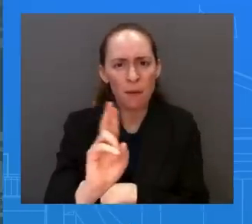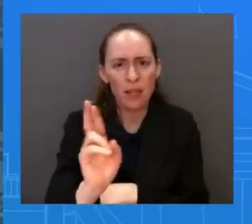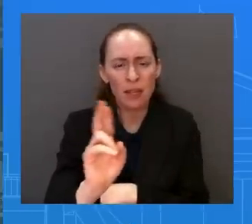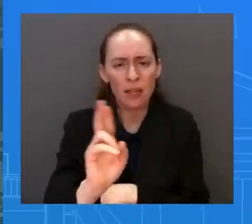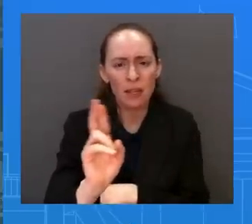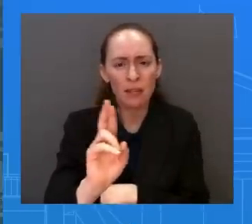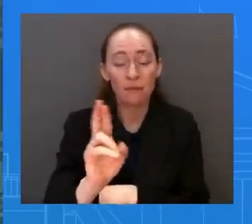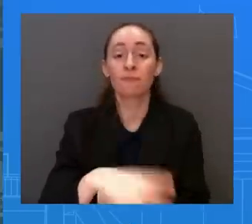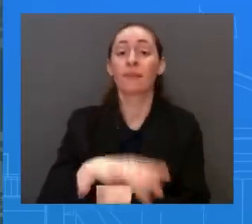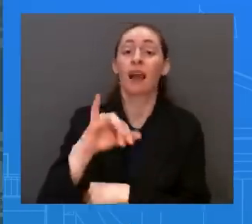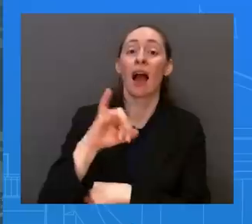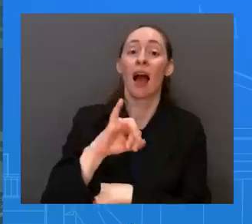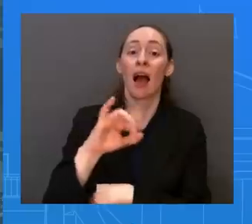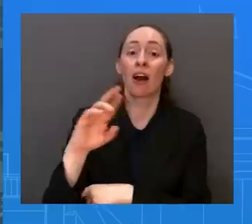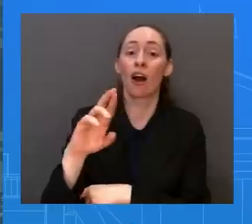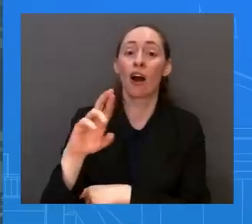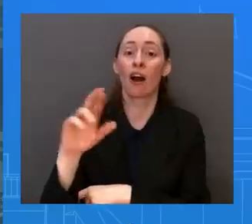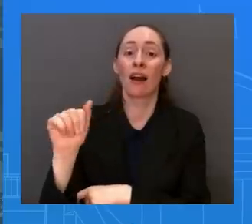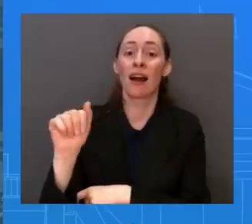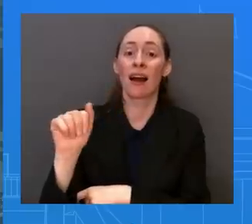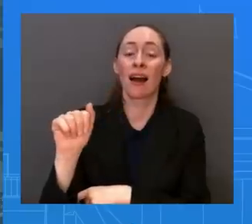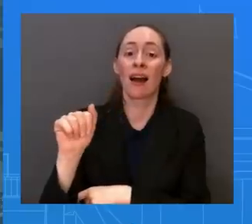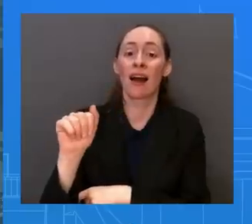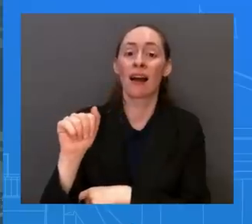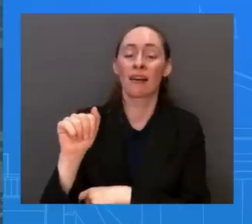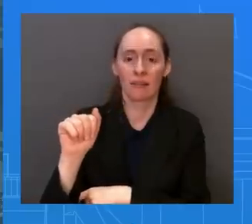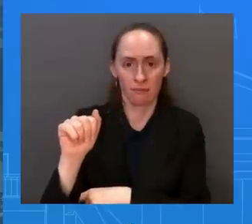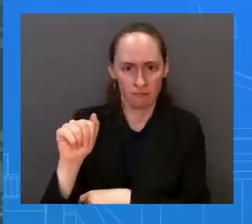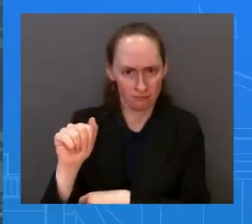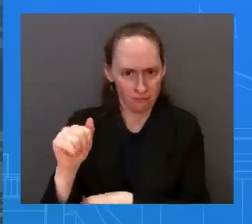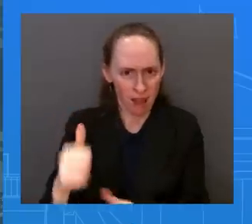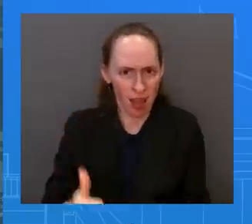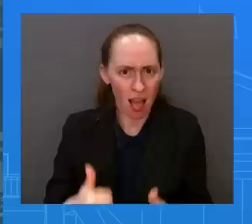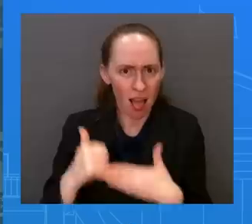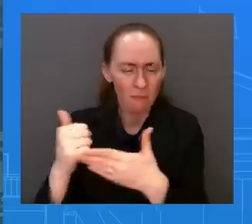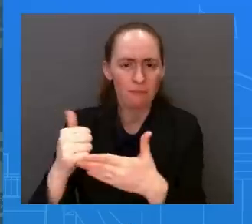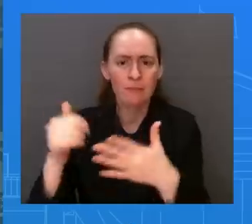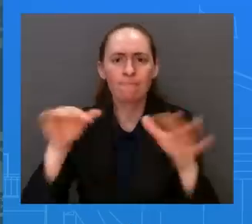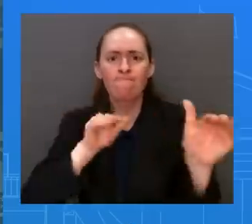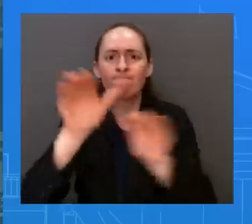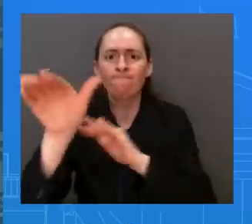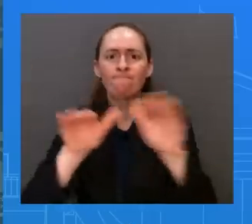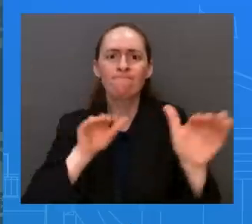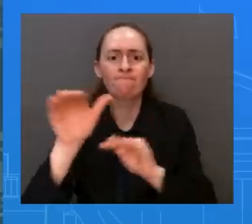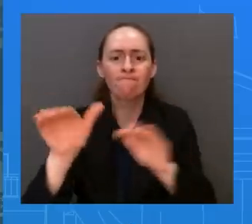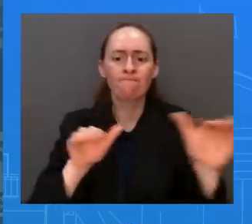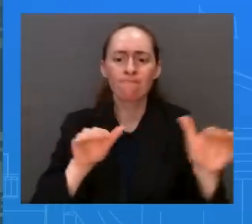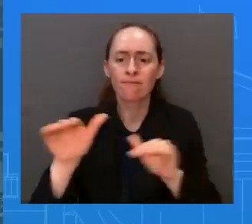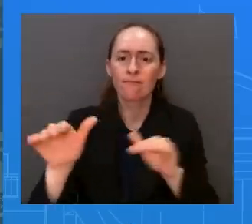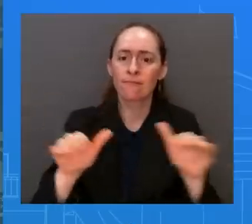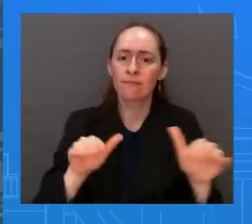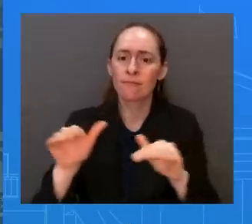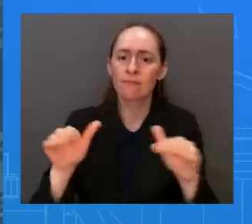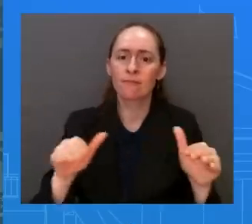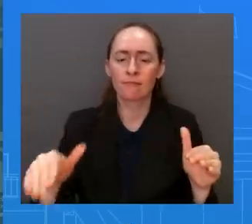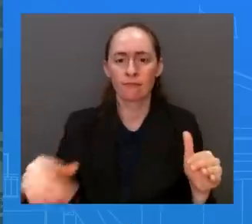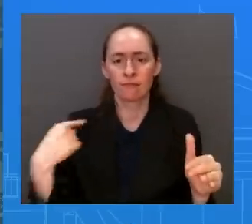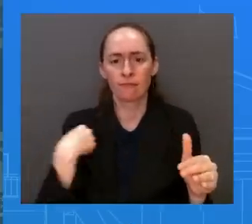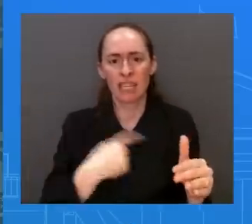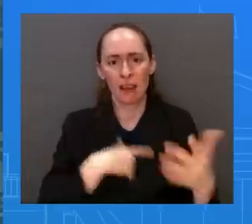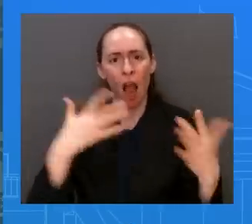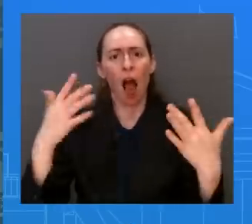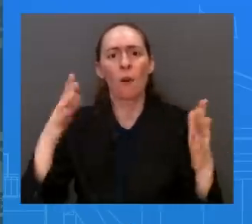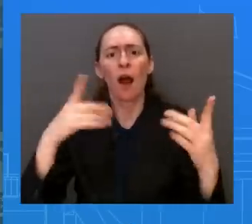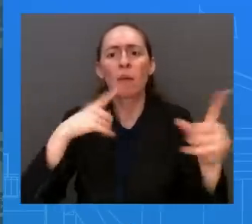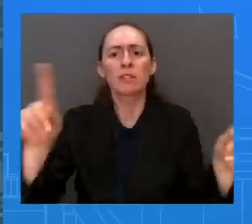during the midterms, it was what we were able to deliver. So yes, So that's what they use, right?